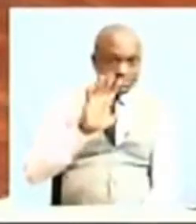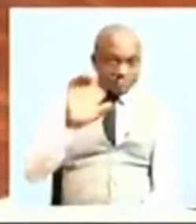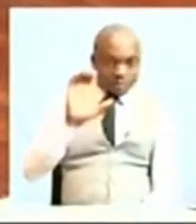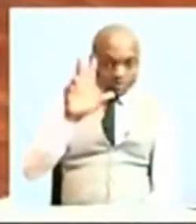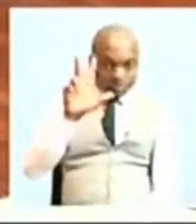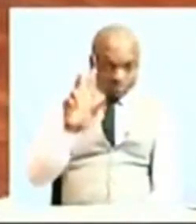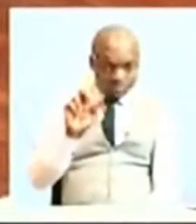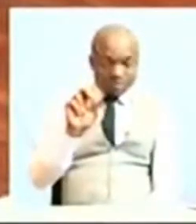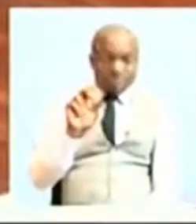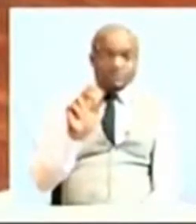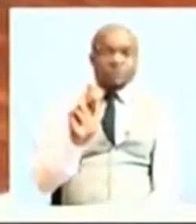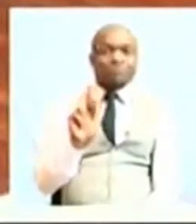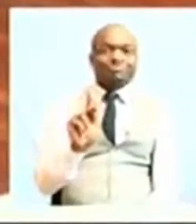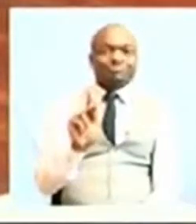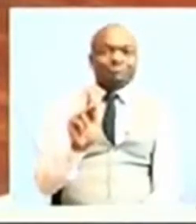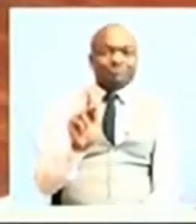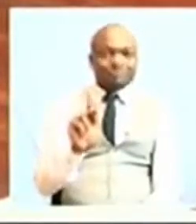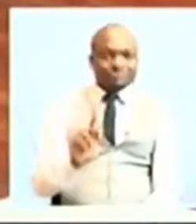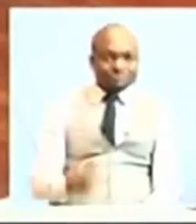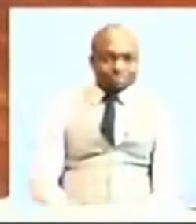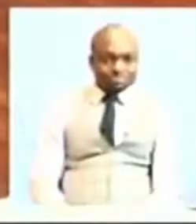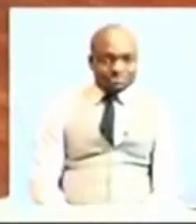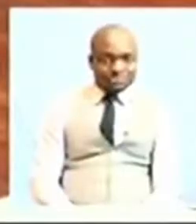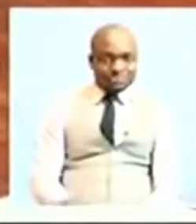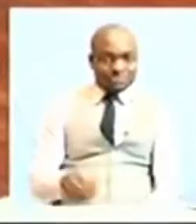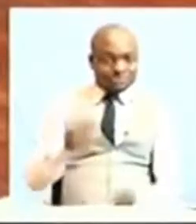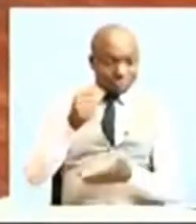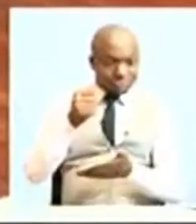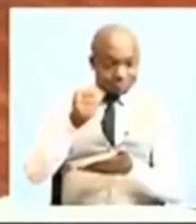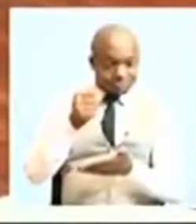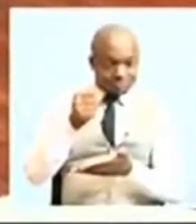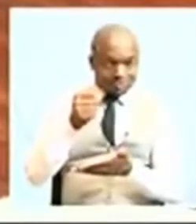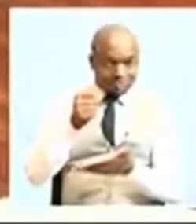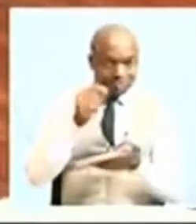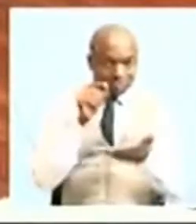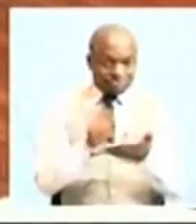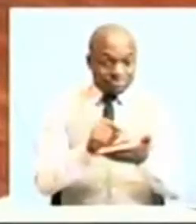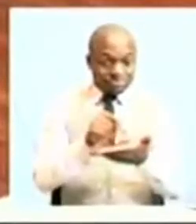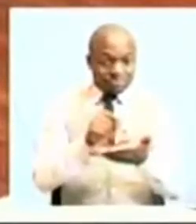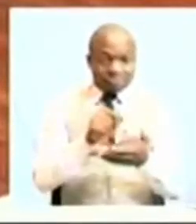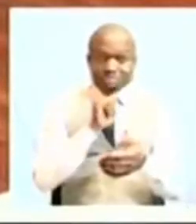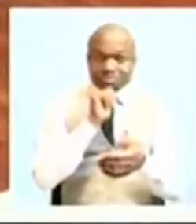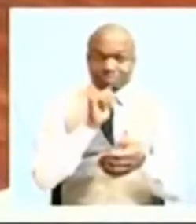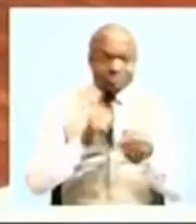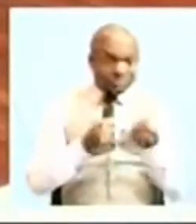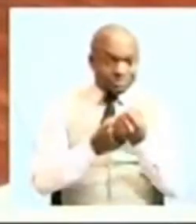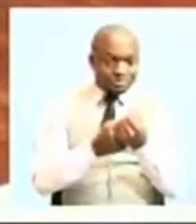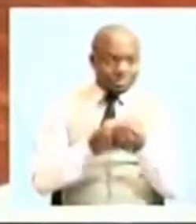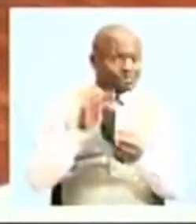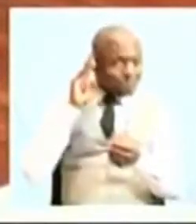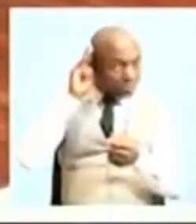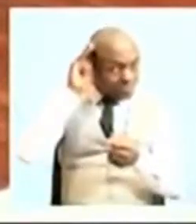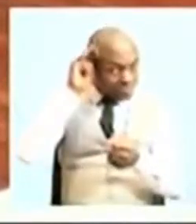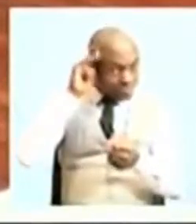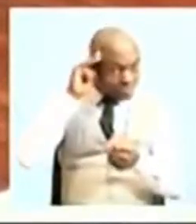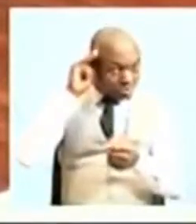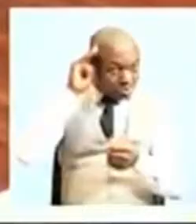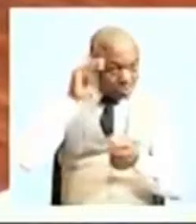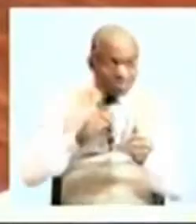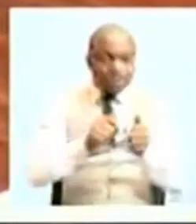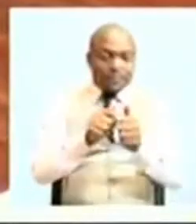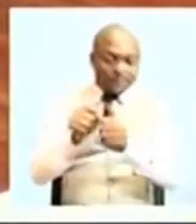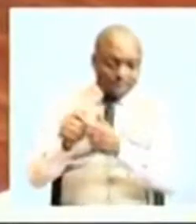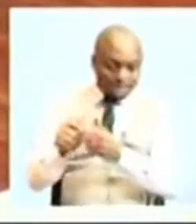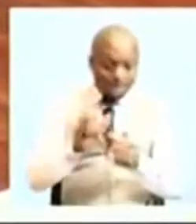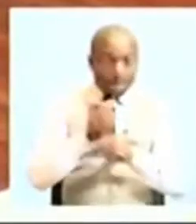1,038,530 kwacha in the budget performance. This was due to non-funding by the ministry. Action